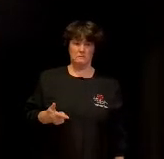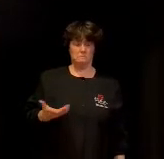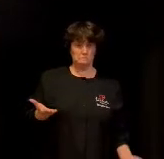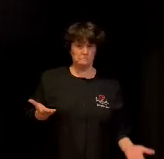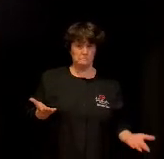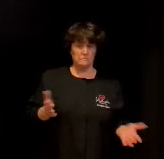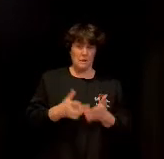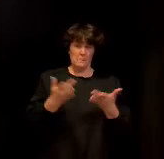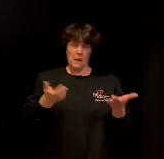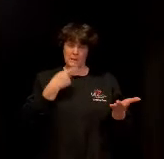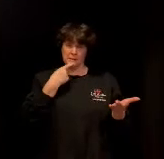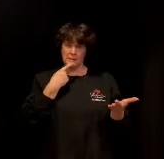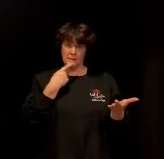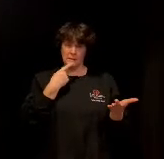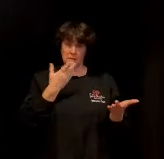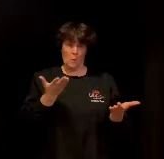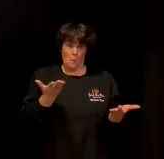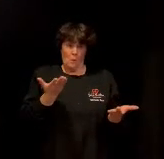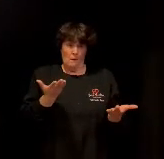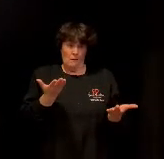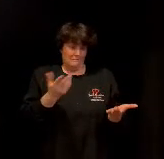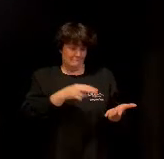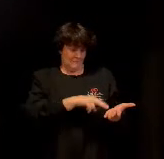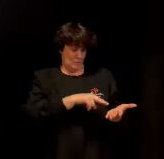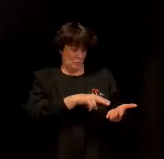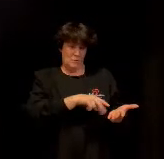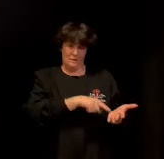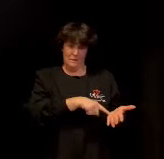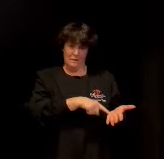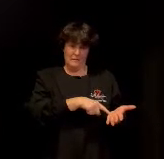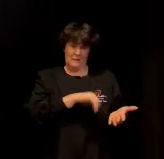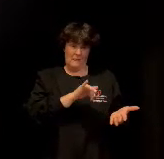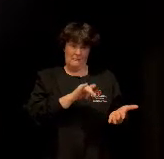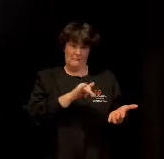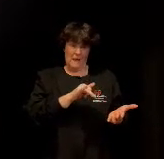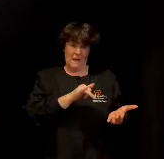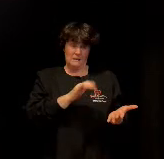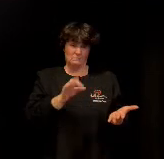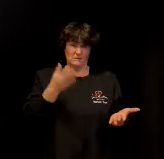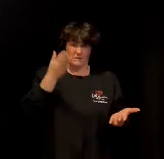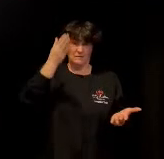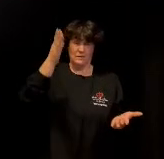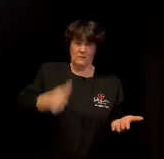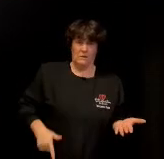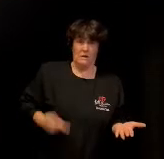And the Bible says this is what eternal life is. Knowing God.